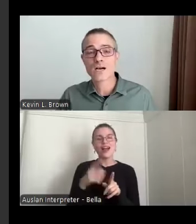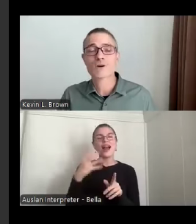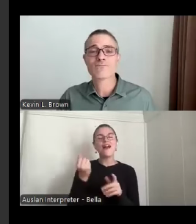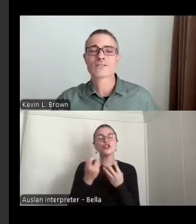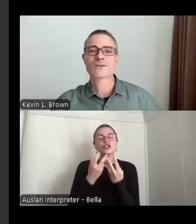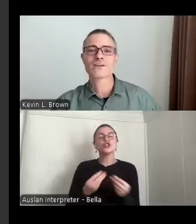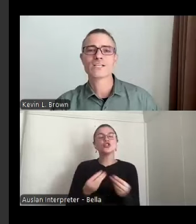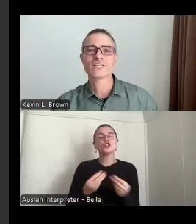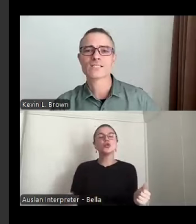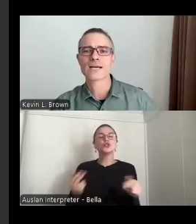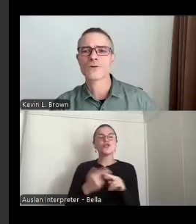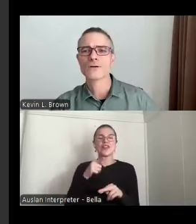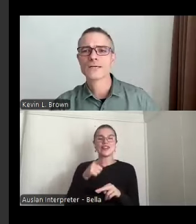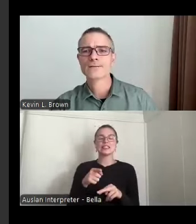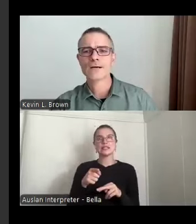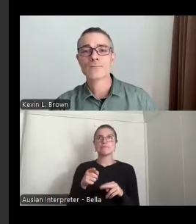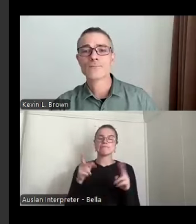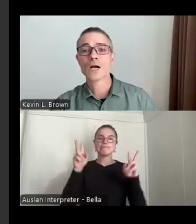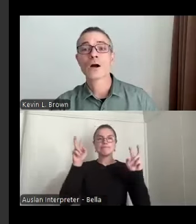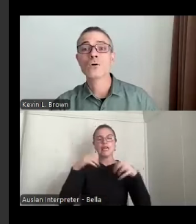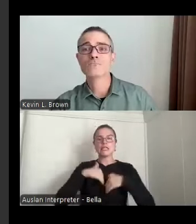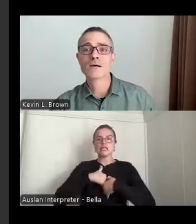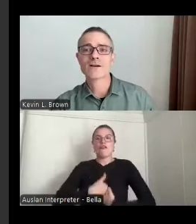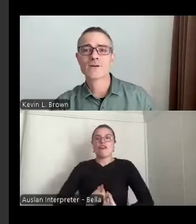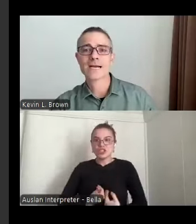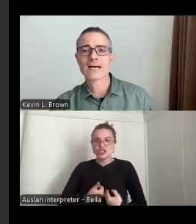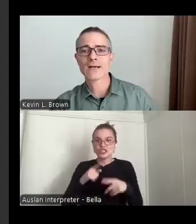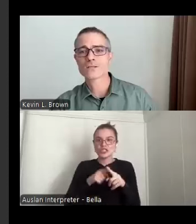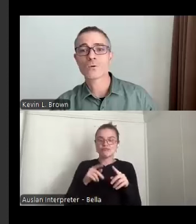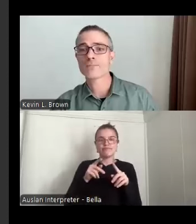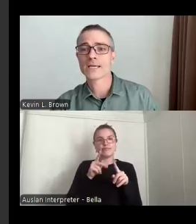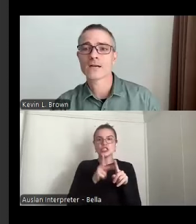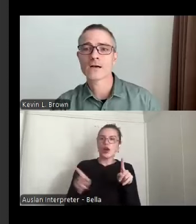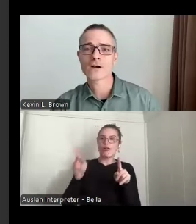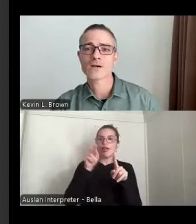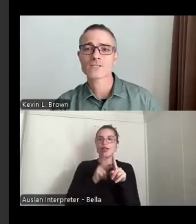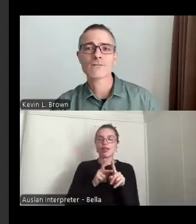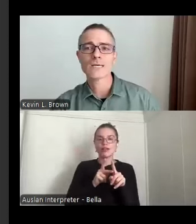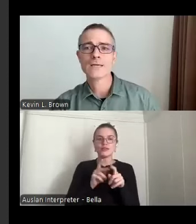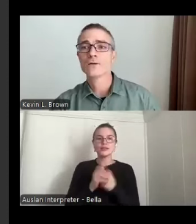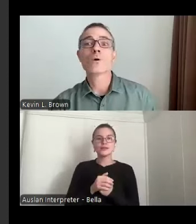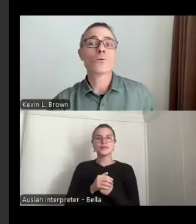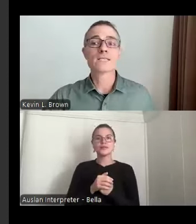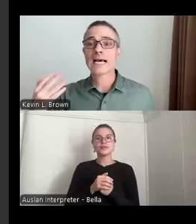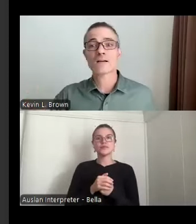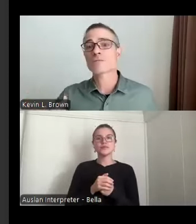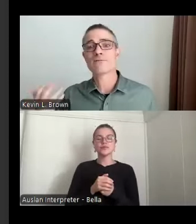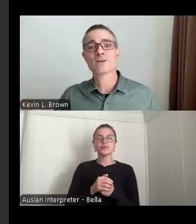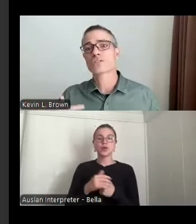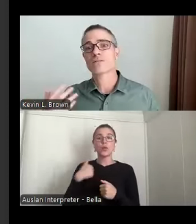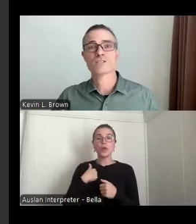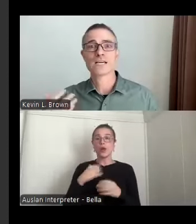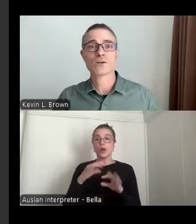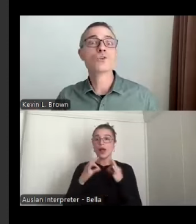this nonprofit starvation cycle. Our own nonprofit, Mighty Ally, so we're, again, a nonprofit ourselves. We were once in that